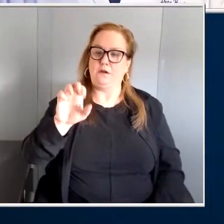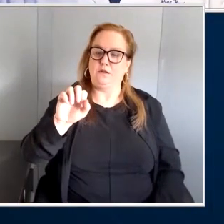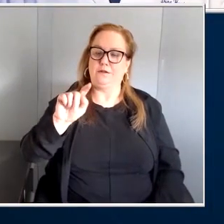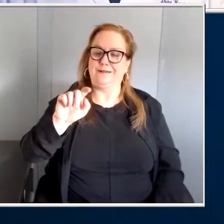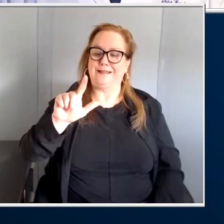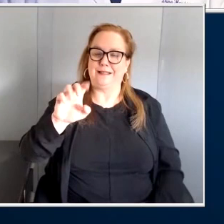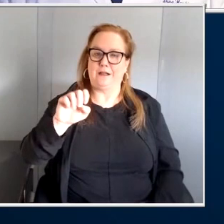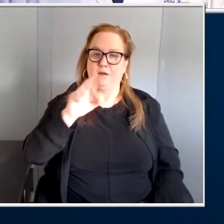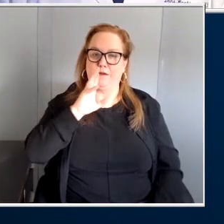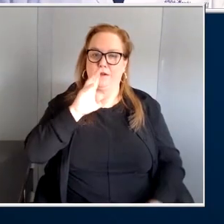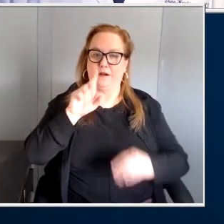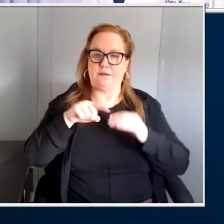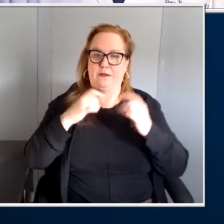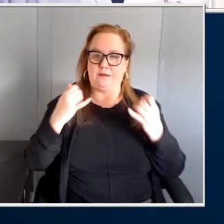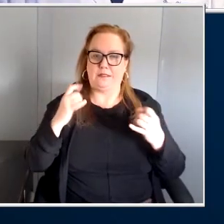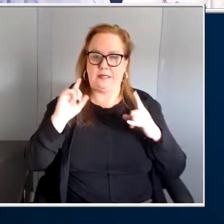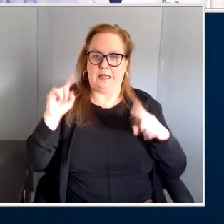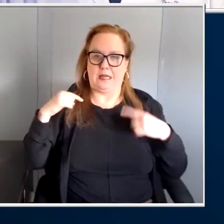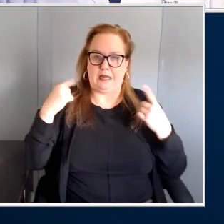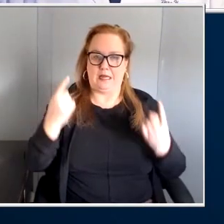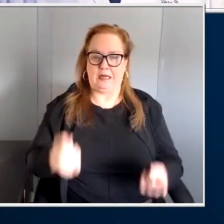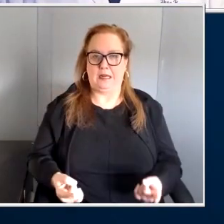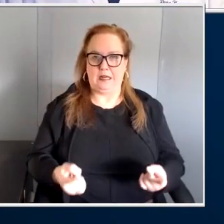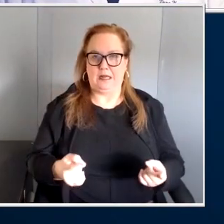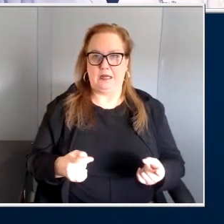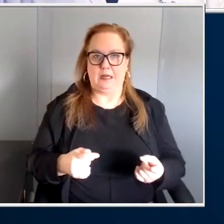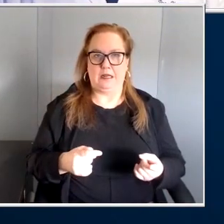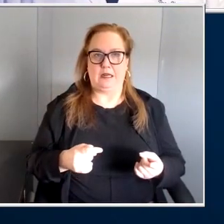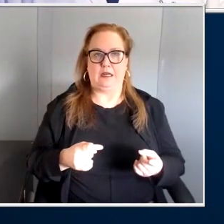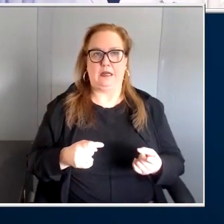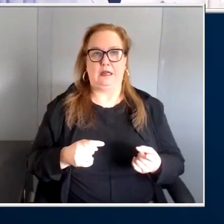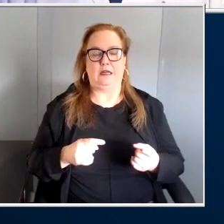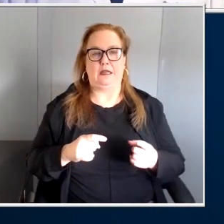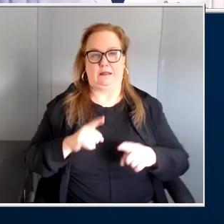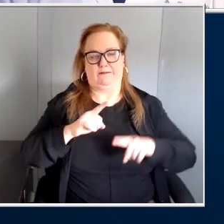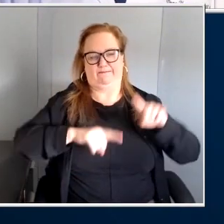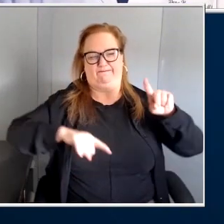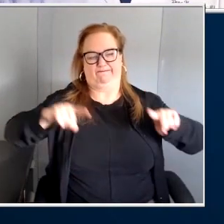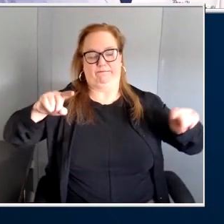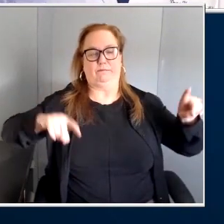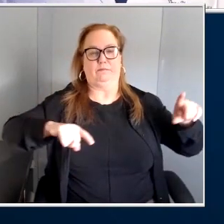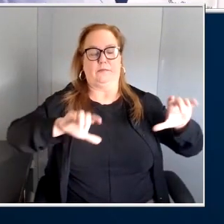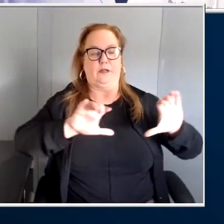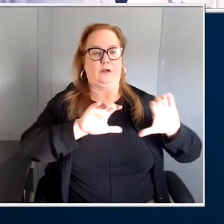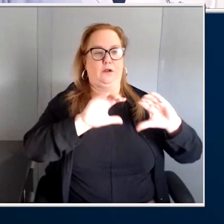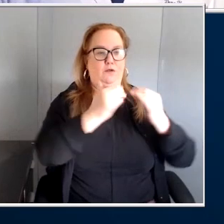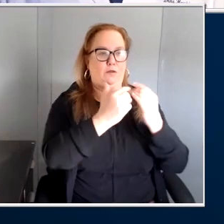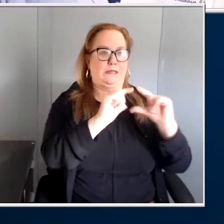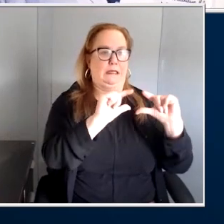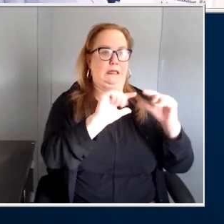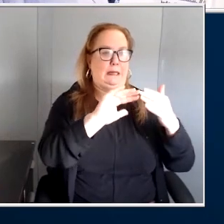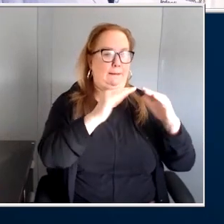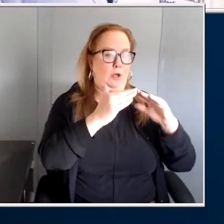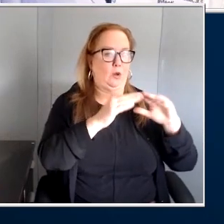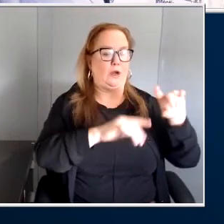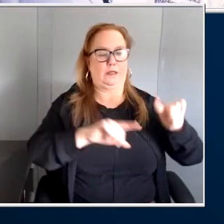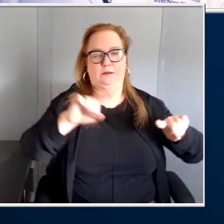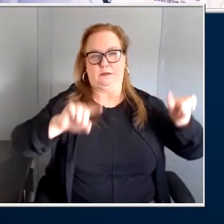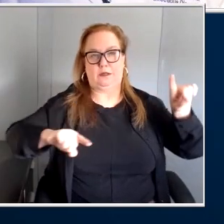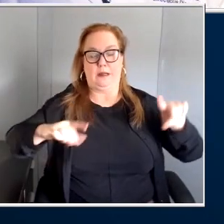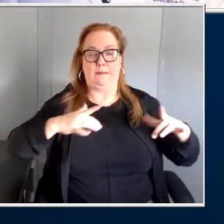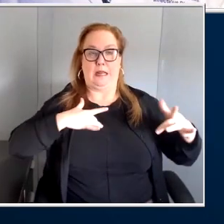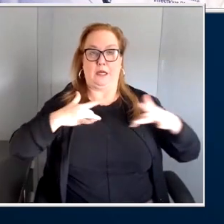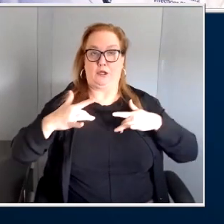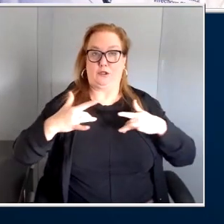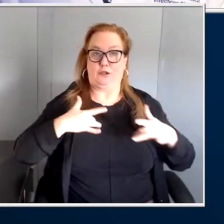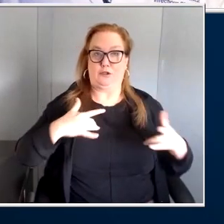today already about some of the income or some of the disparities between different groups, and one of my concerns would be